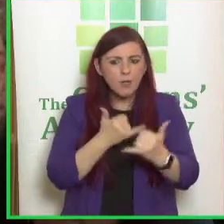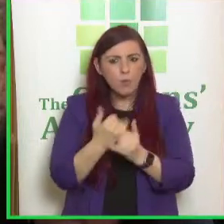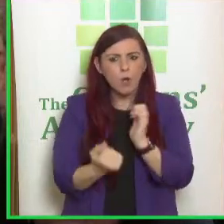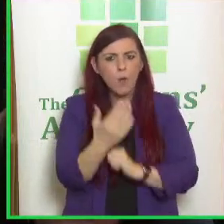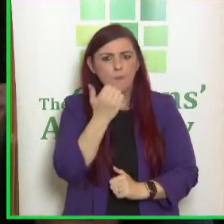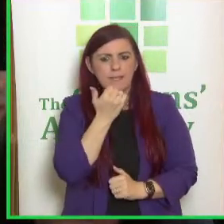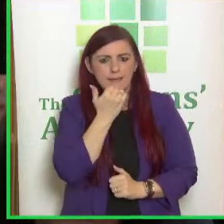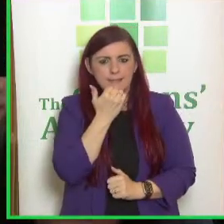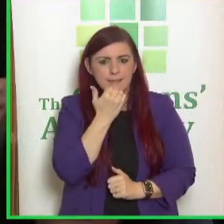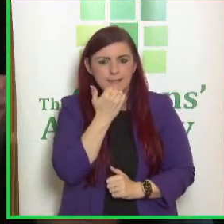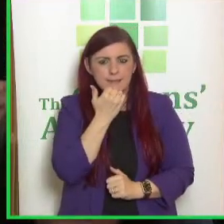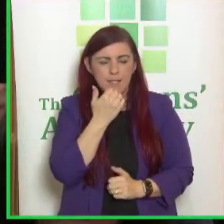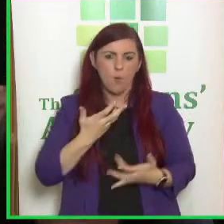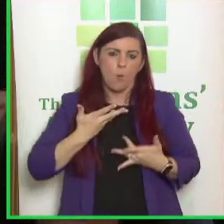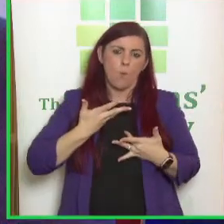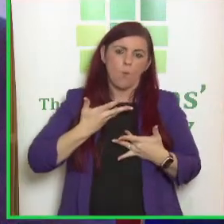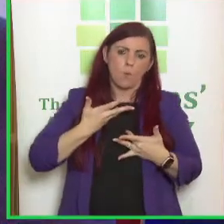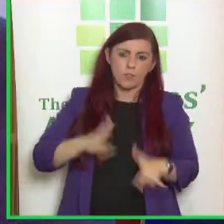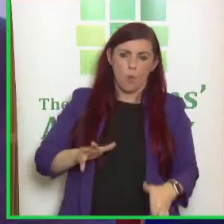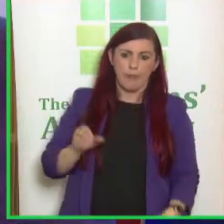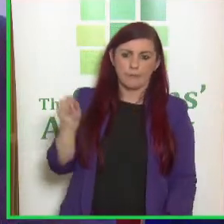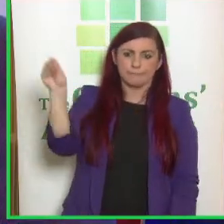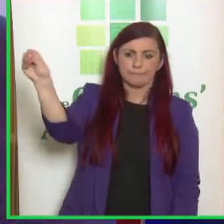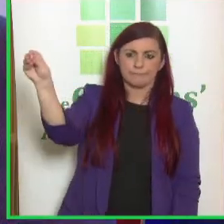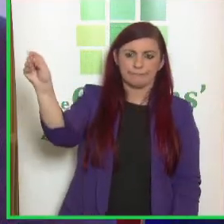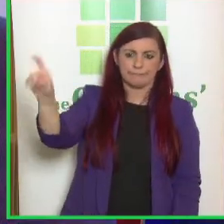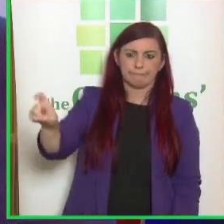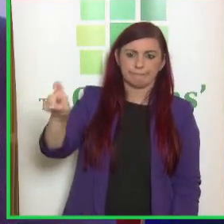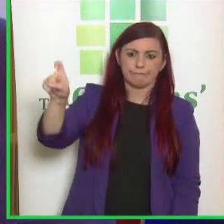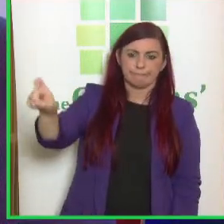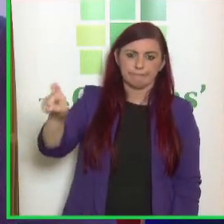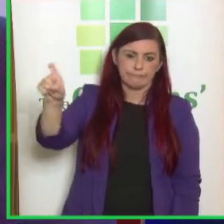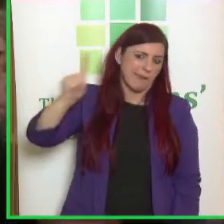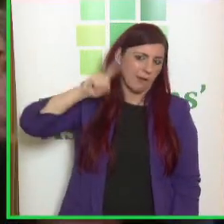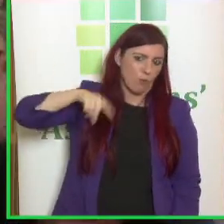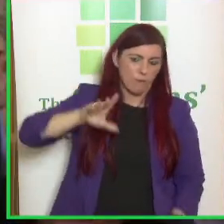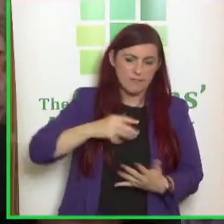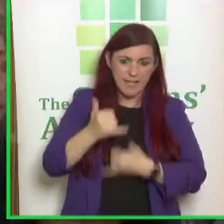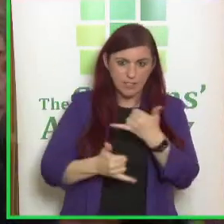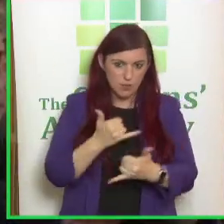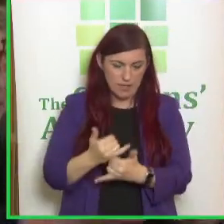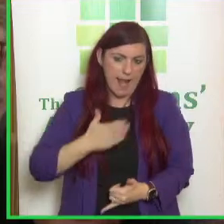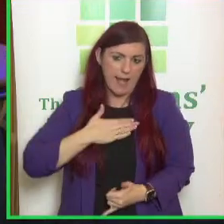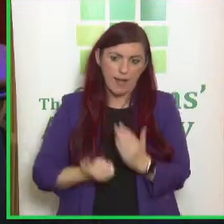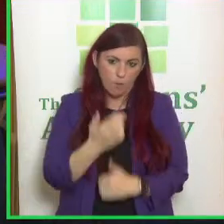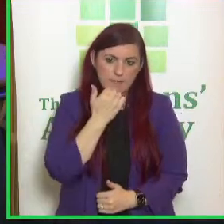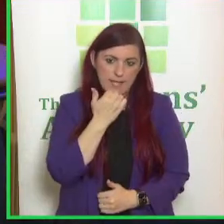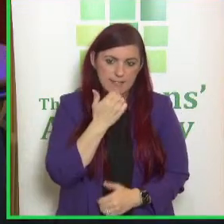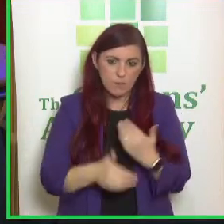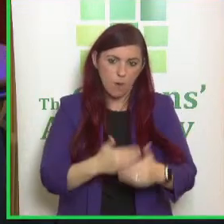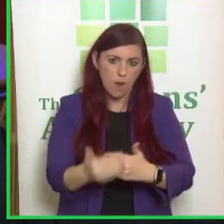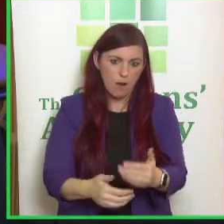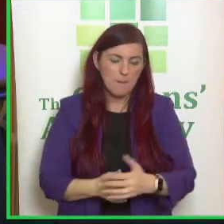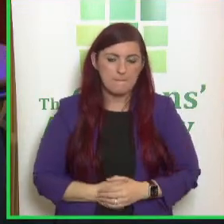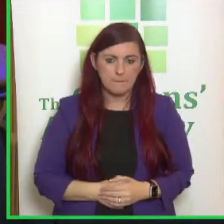at. We don't want this to sit on the shelves for the next 10 years. Thank you. Thank you.